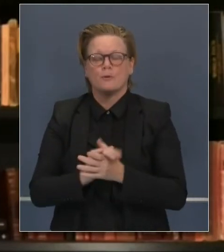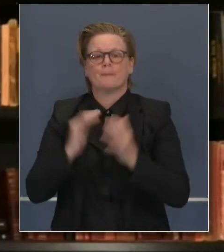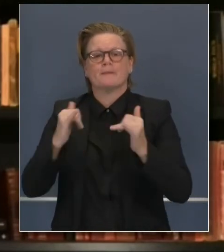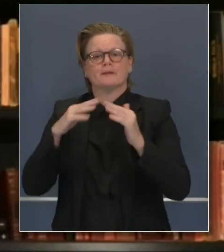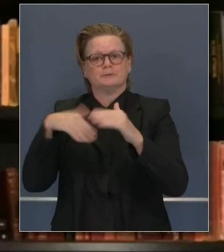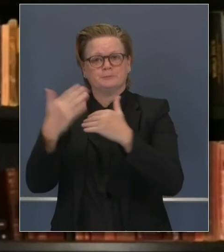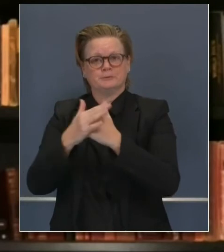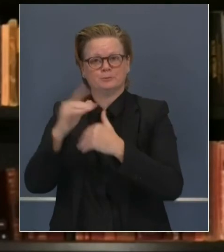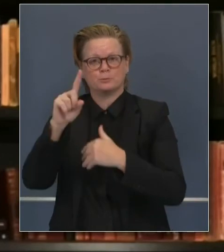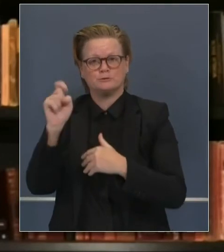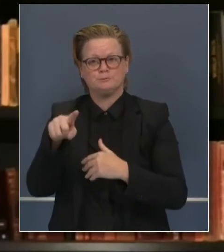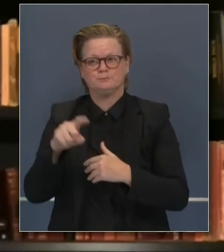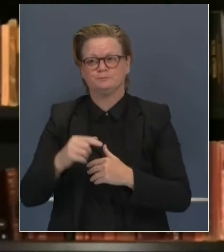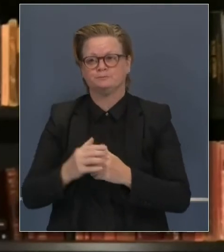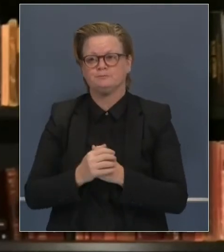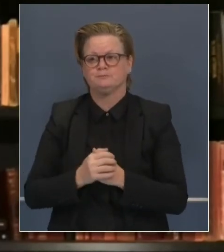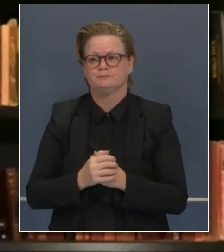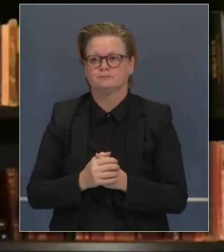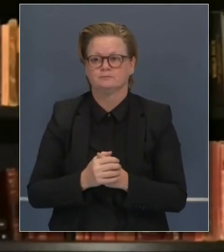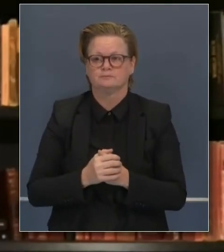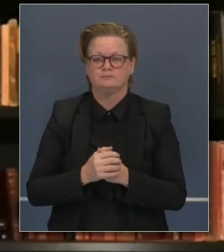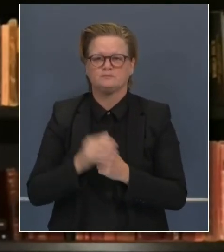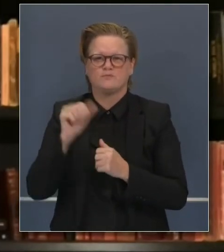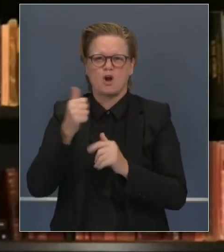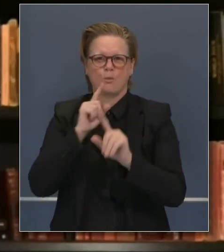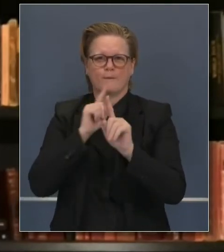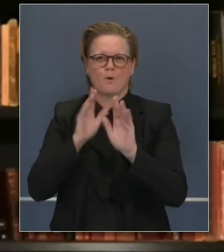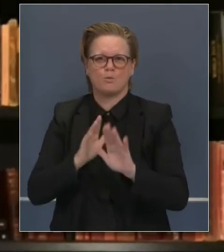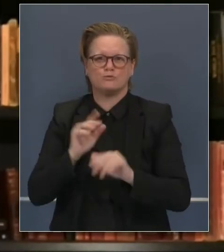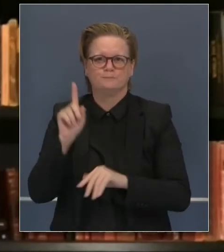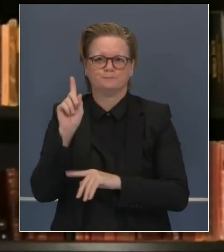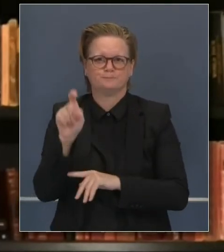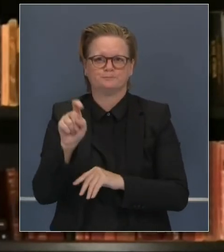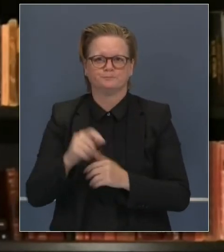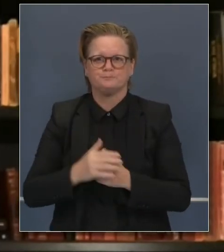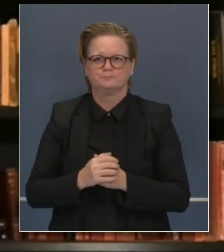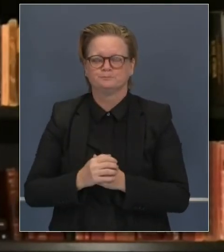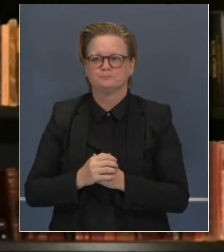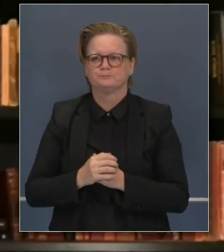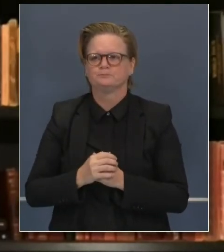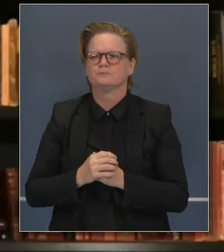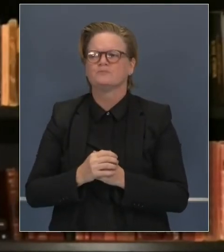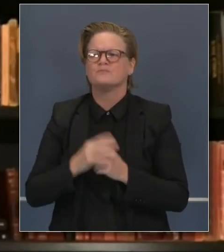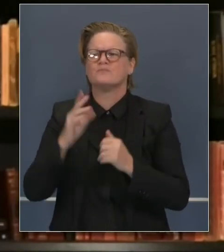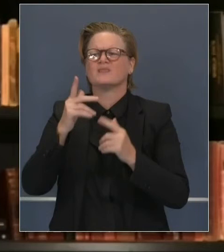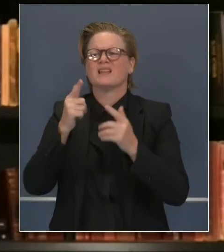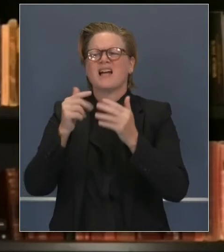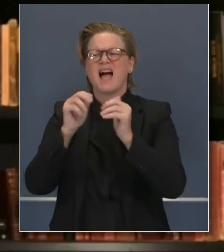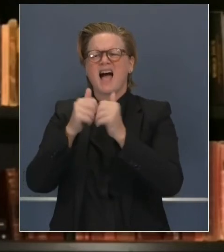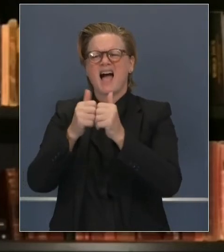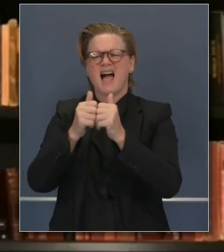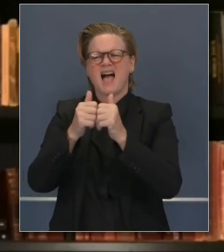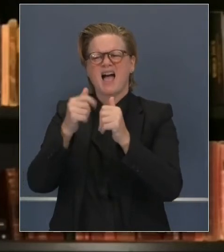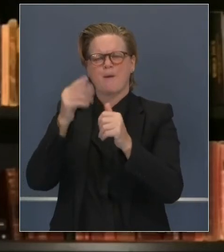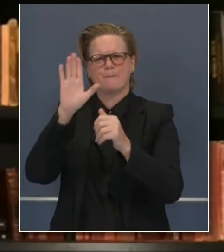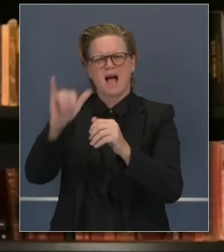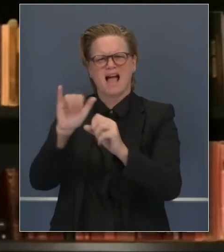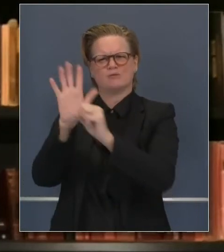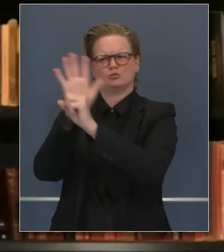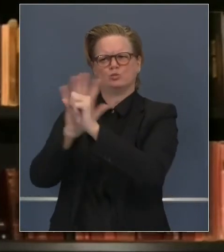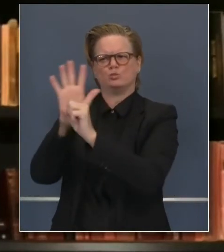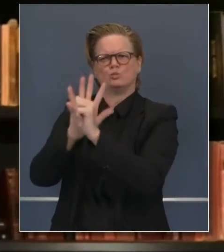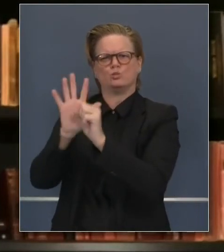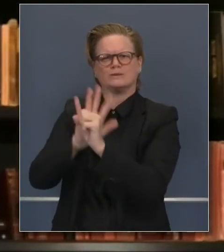Hi, Governor. I'm wondering, how will this by-region system for the new stay-at-home order affect the transfer of patients